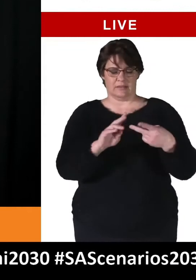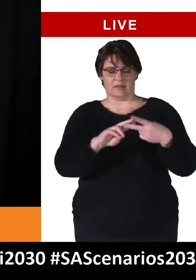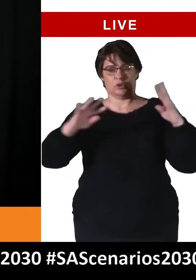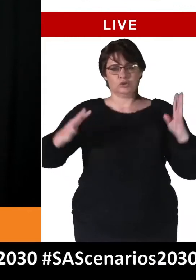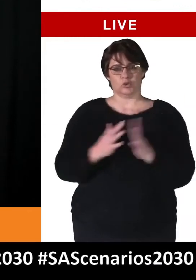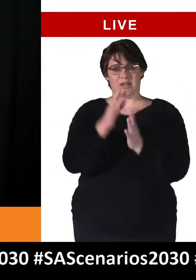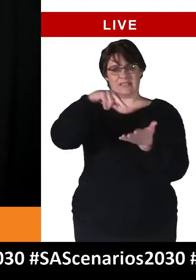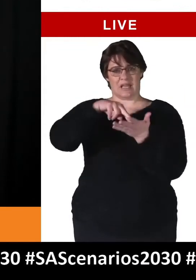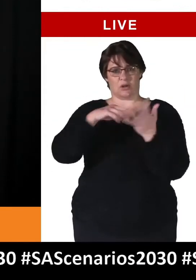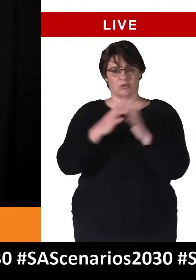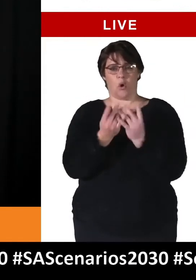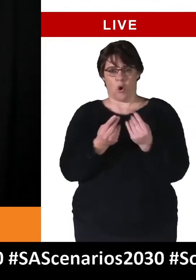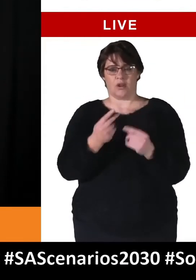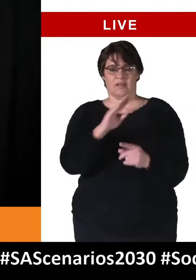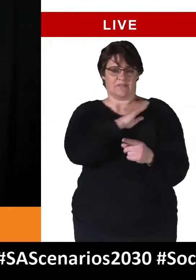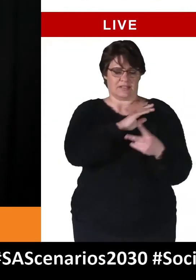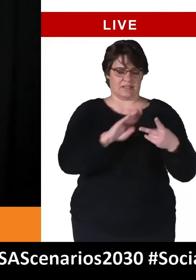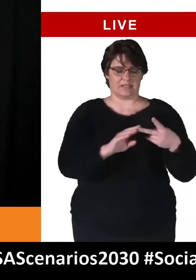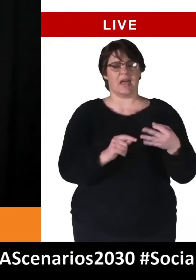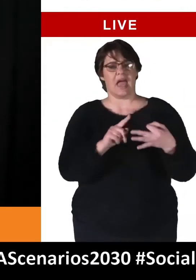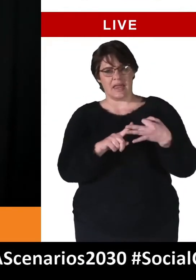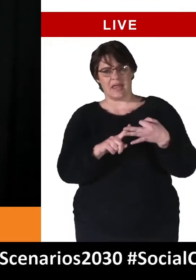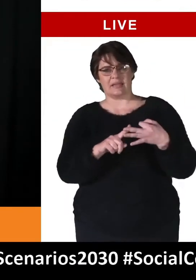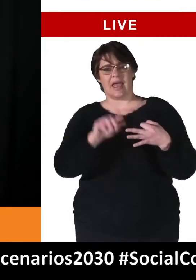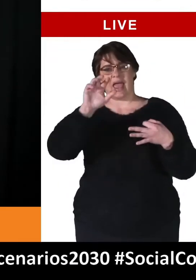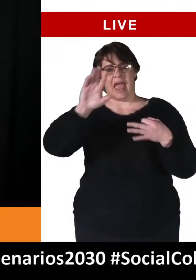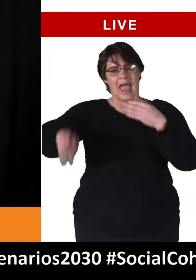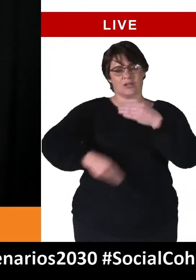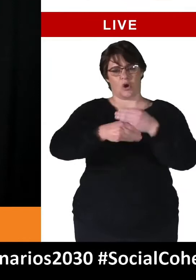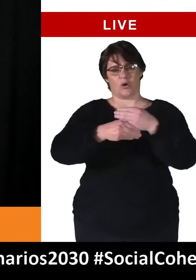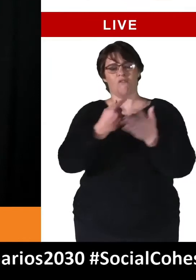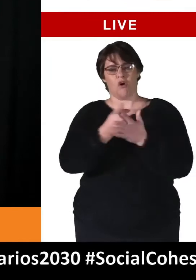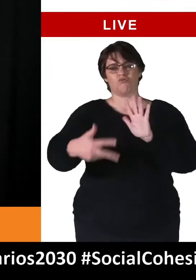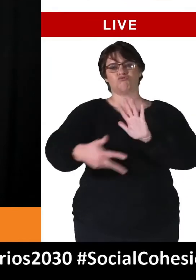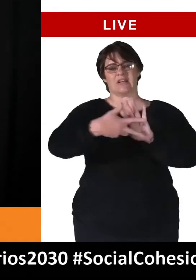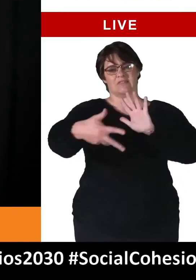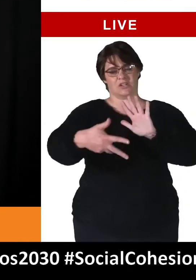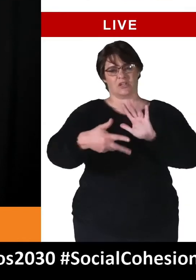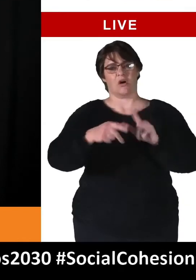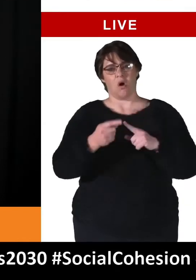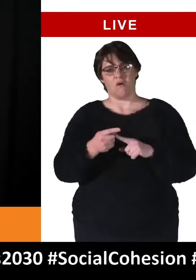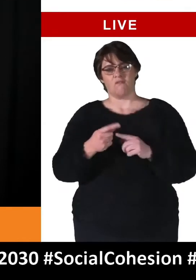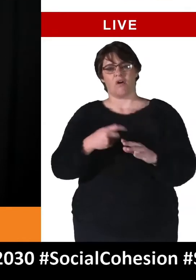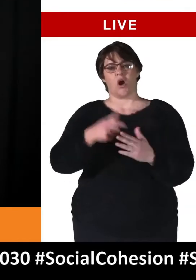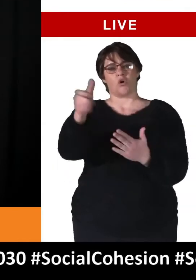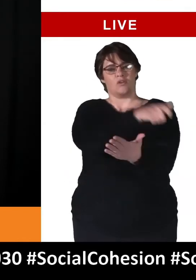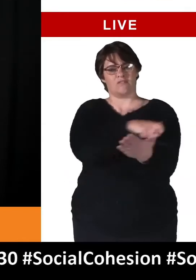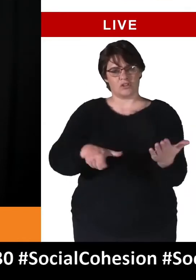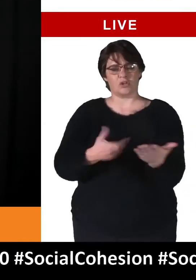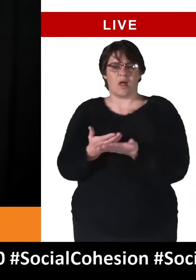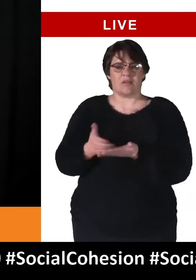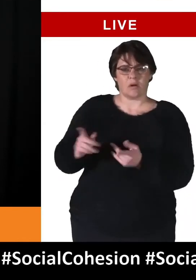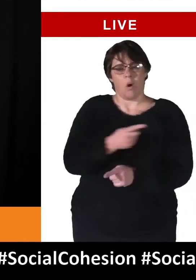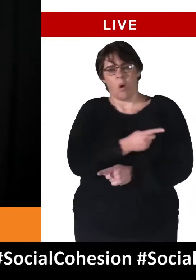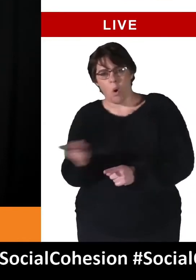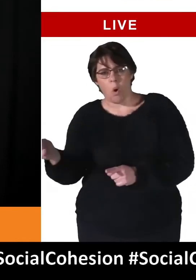Joint Standing Committee on Defense, and the Ad Hoc Committee for Ratification of the Convention to Eliminate